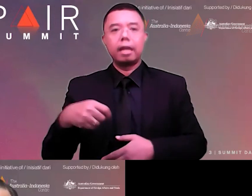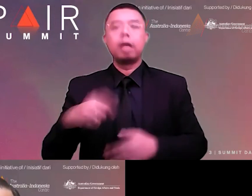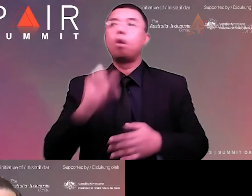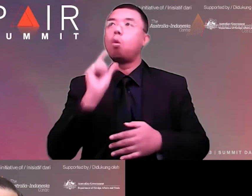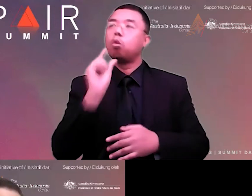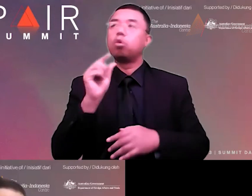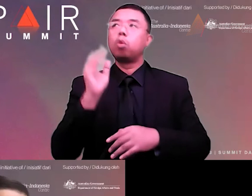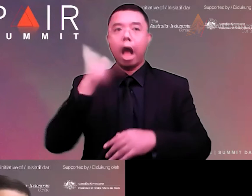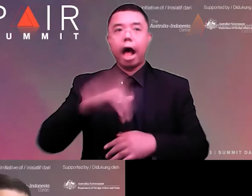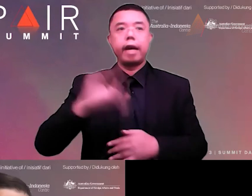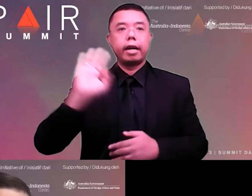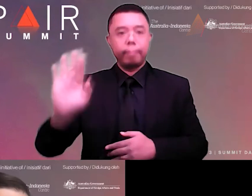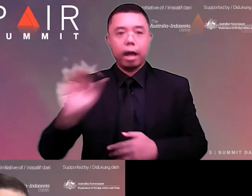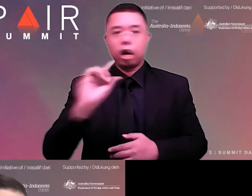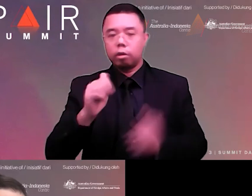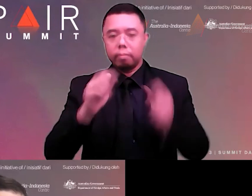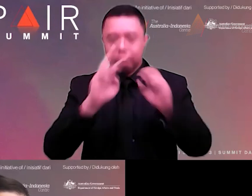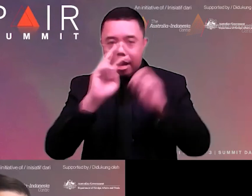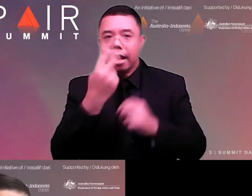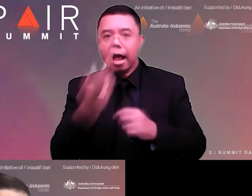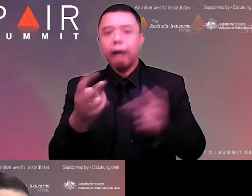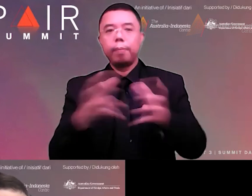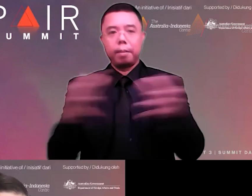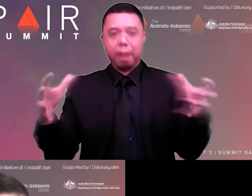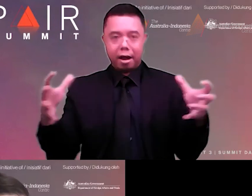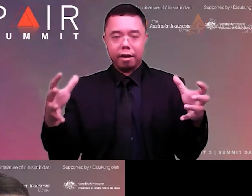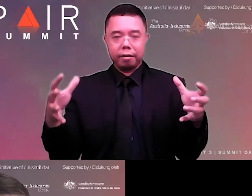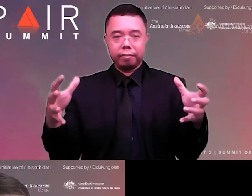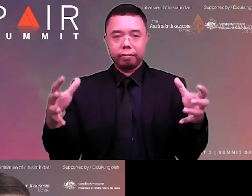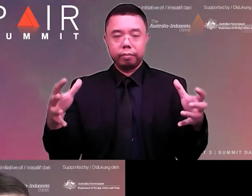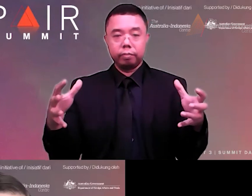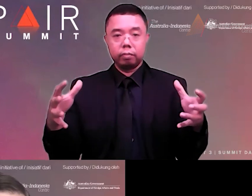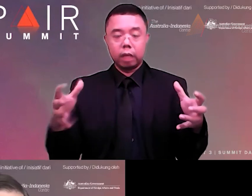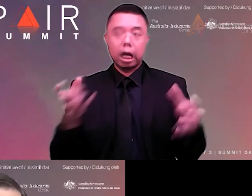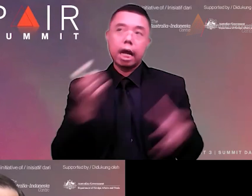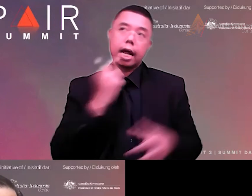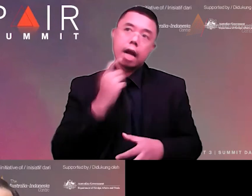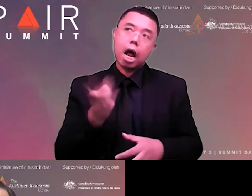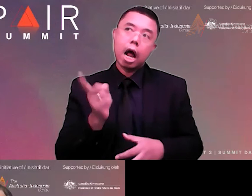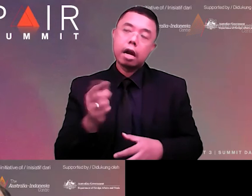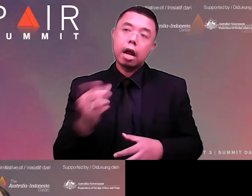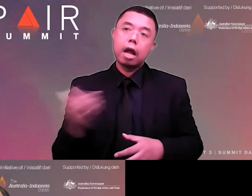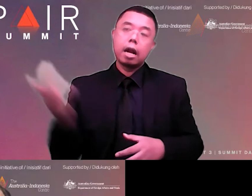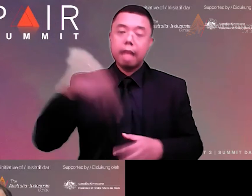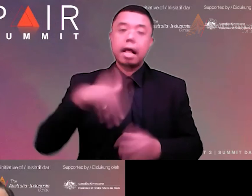particular location. In some cases, we had physical visits to locations to understand what was happening at the micro